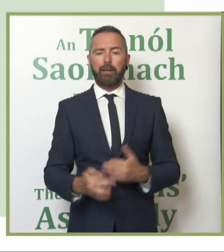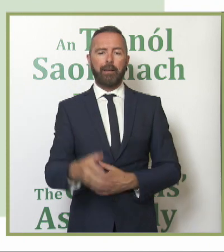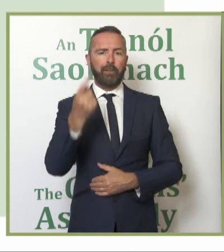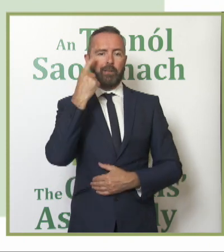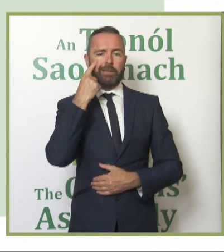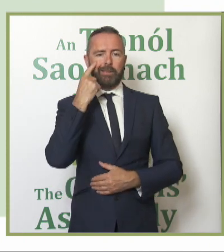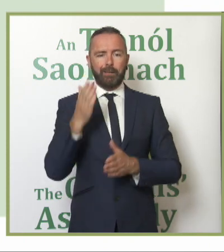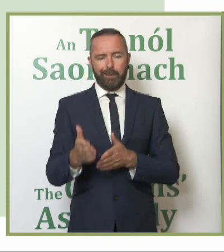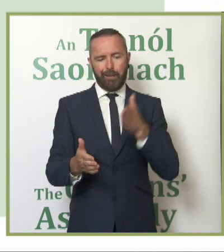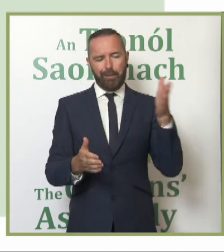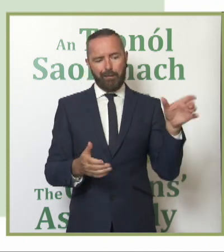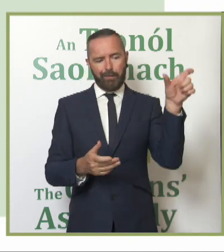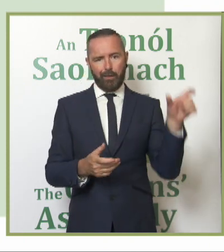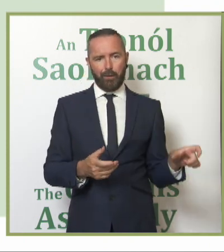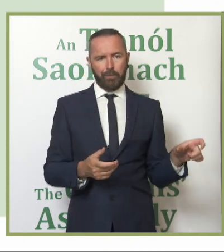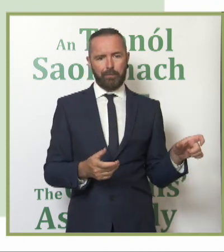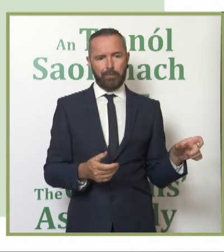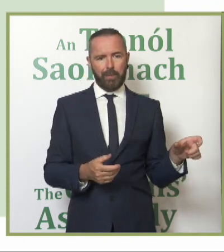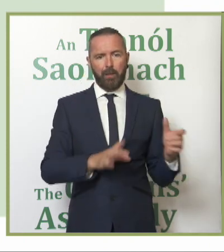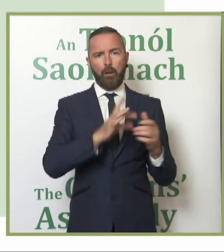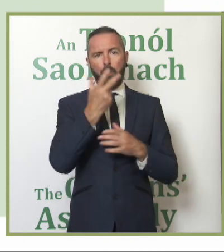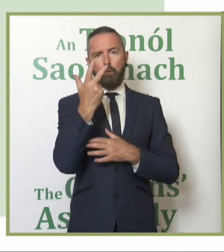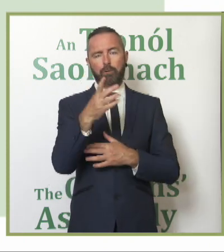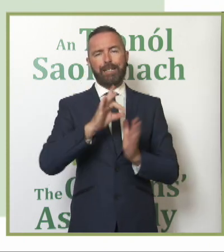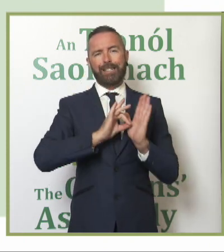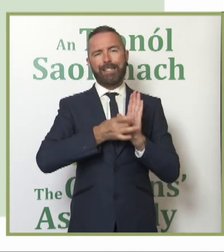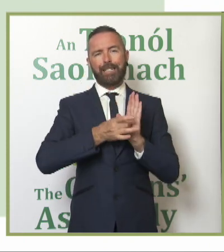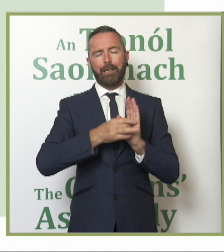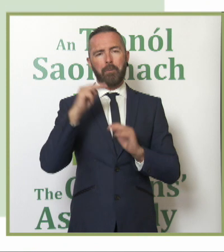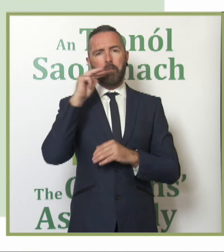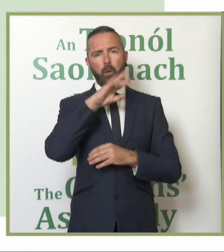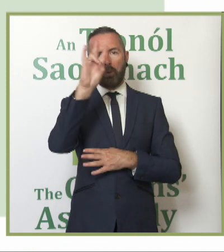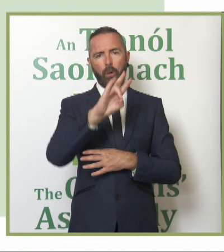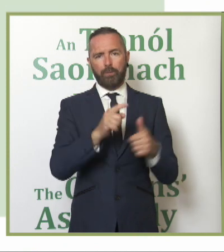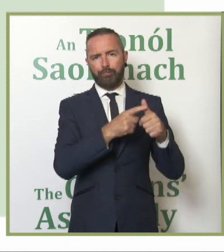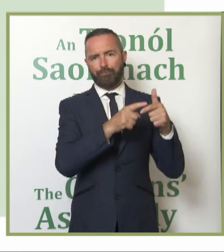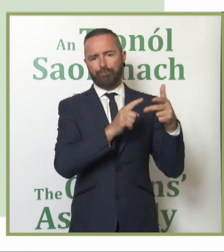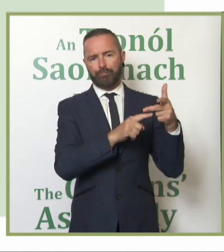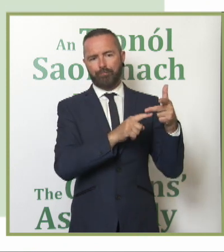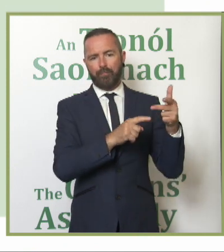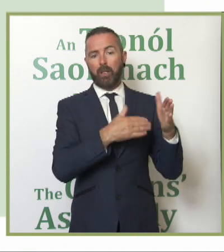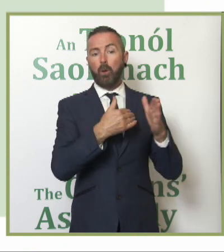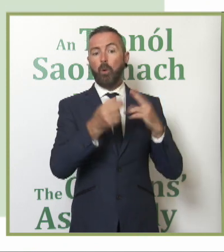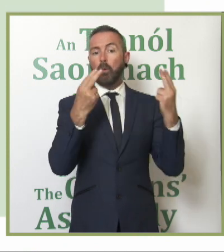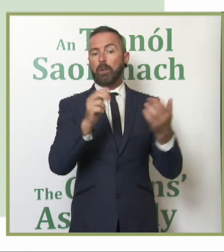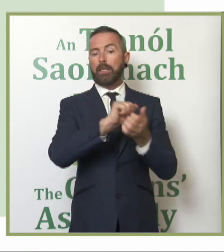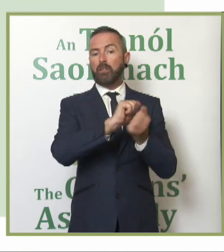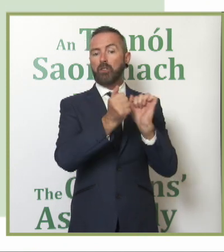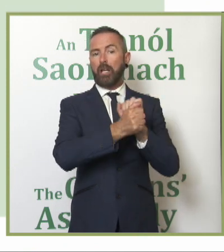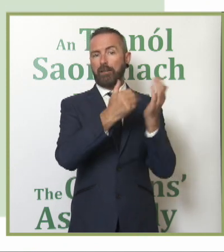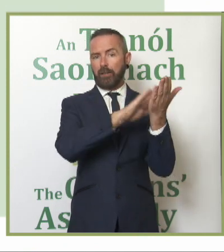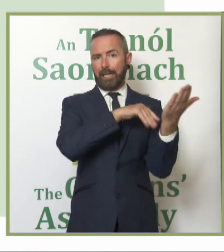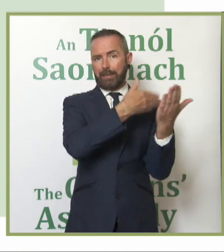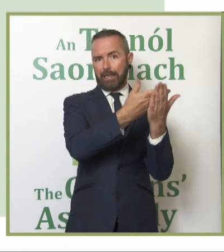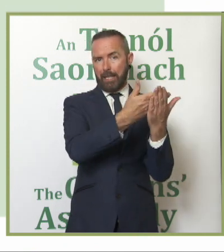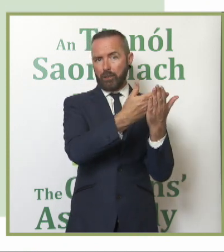left-hand column here, the three key questions that we need to come up with proposals is what maybe need to change in terms of legislation,